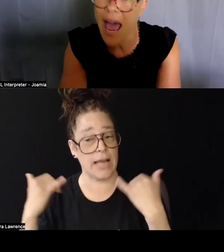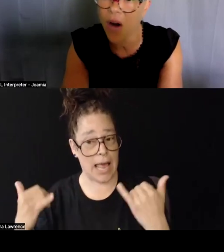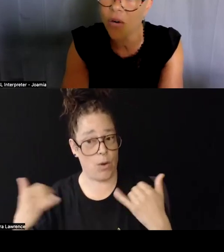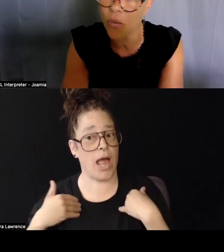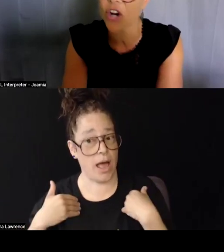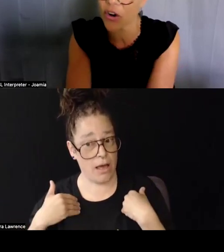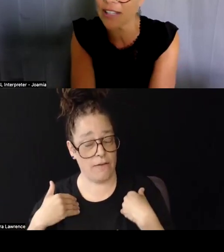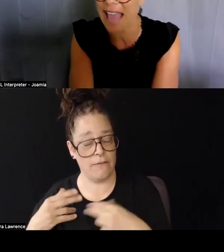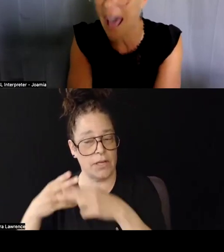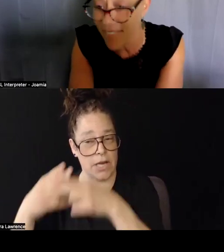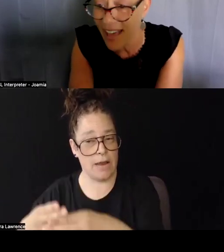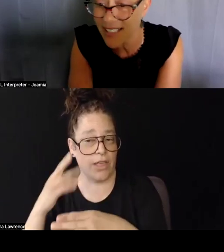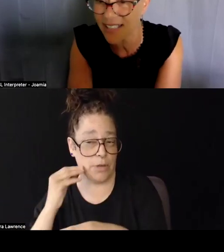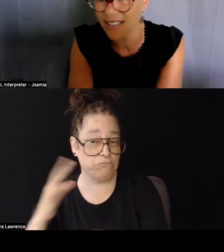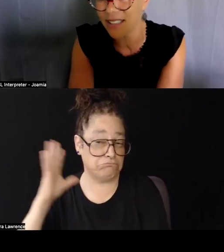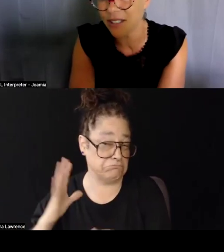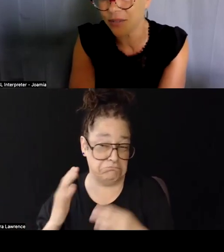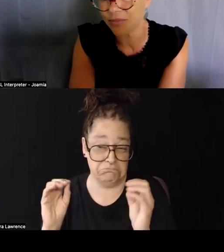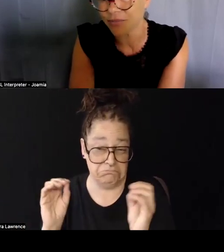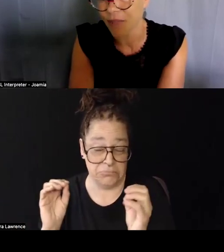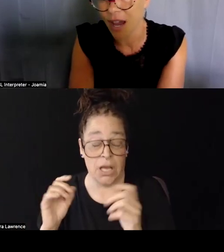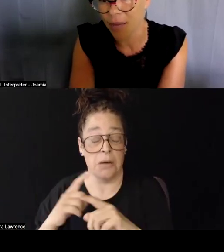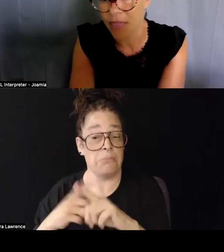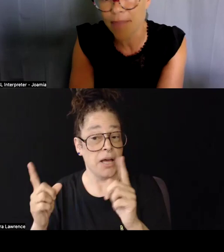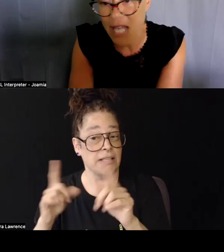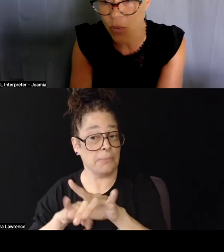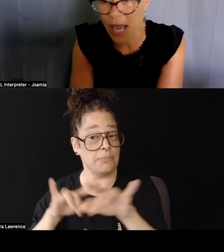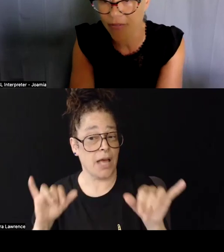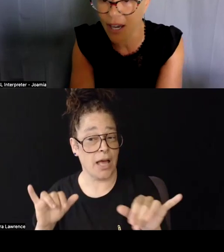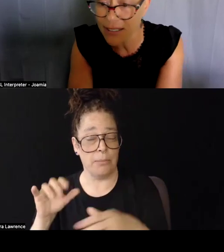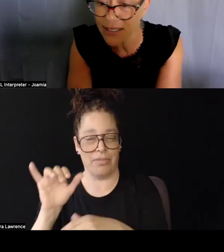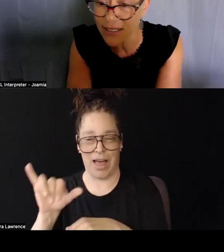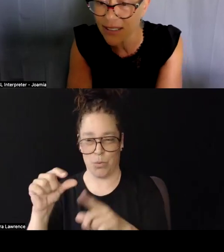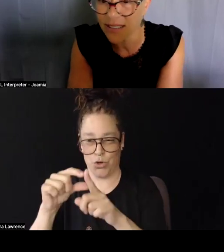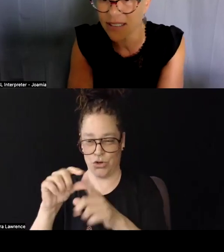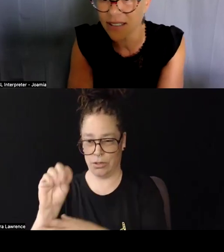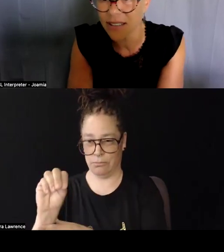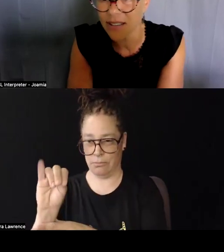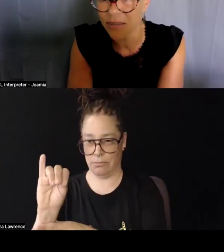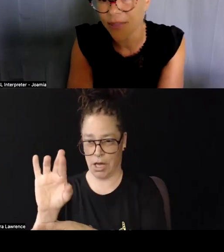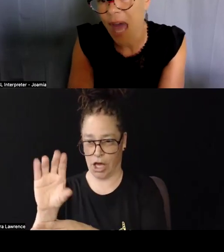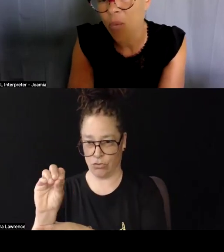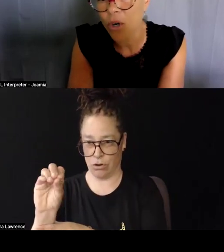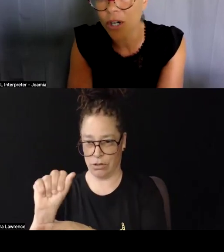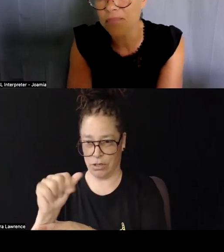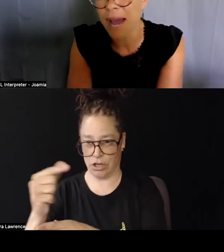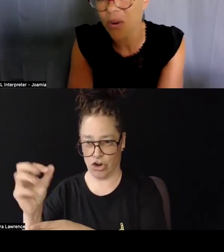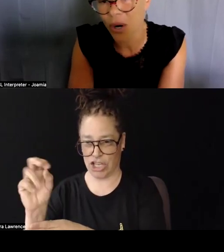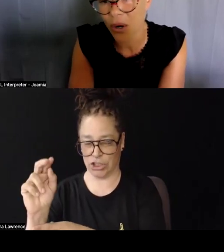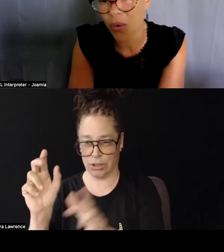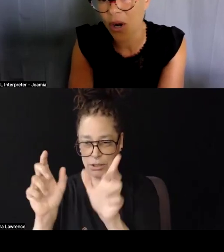and now we currently have that. In the past, we have not. But that